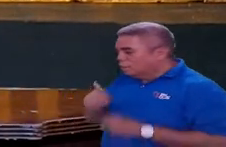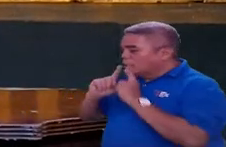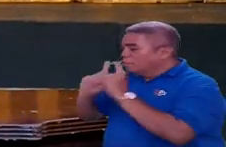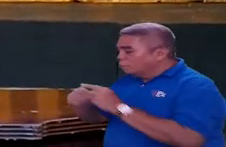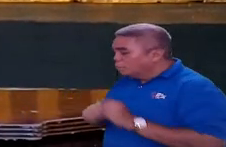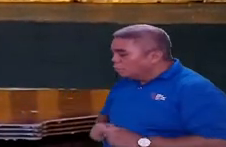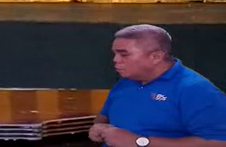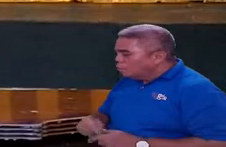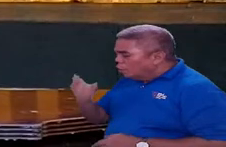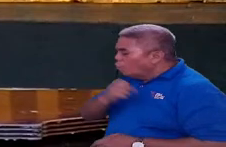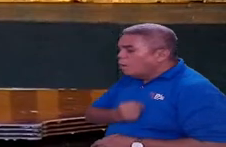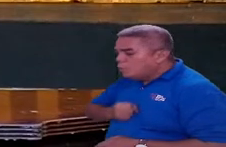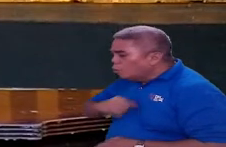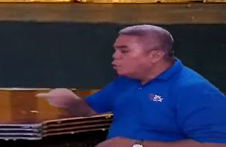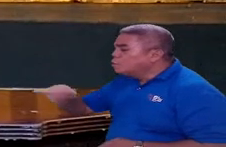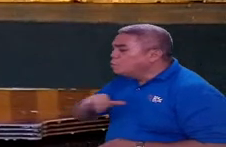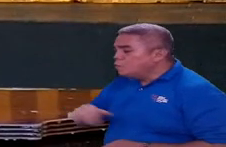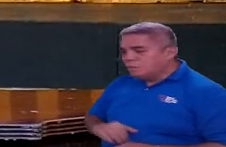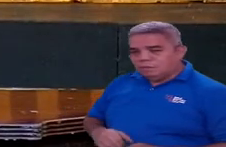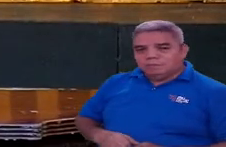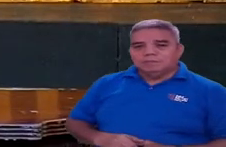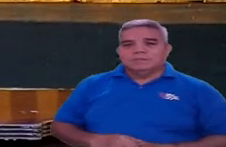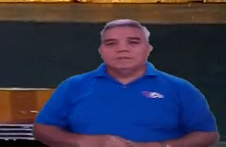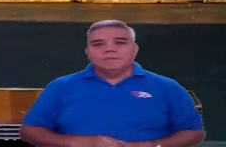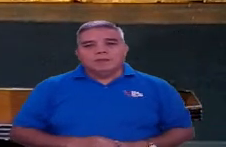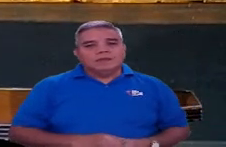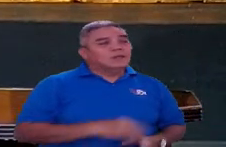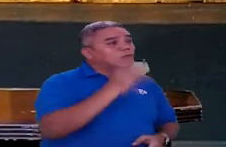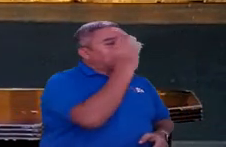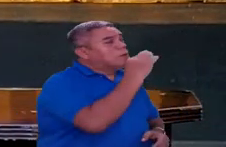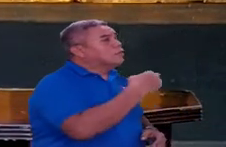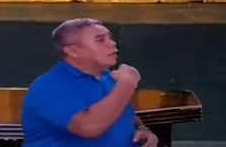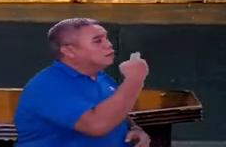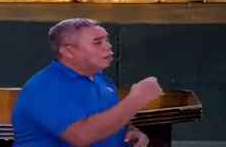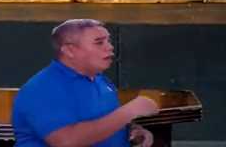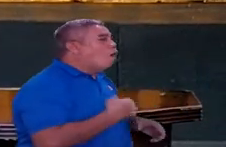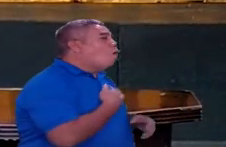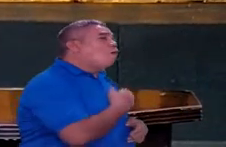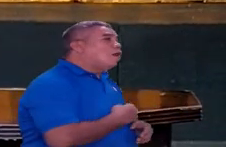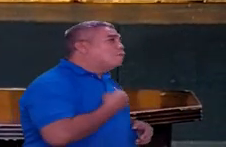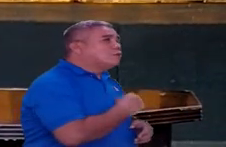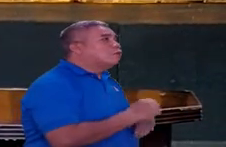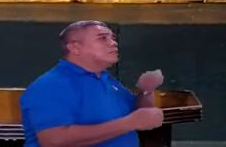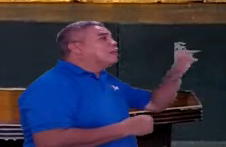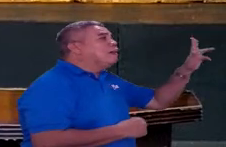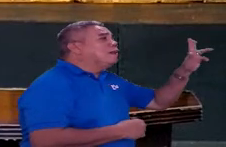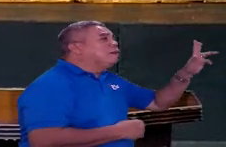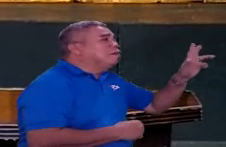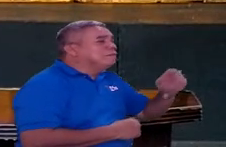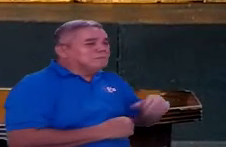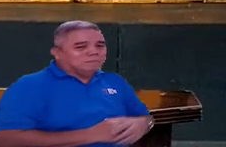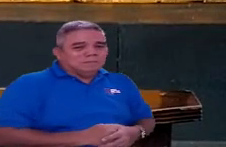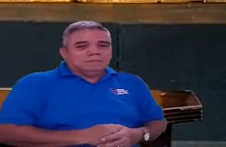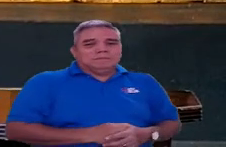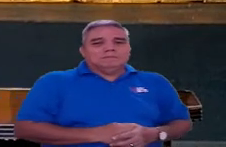replied and said, "Oh, I'm sorry too." The Filipino said, "Oh, I'm sorry three."